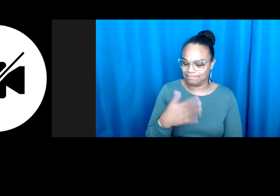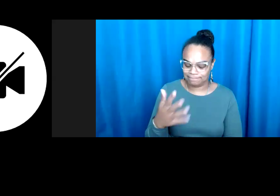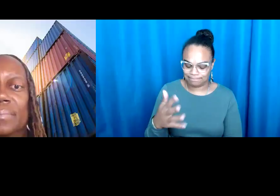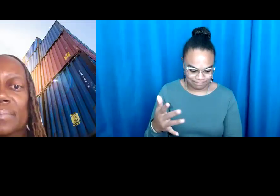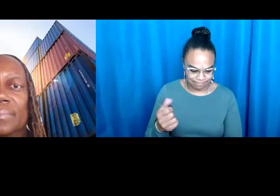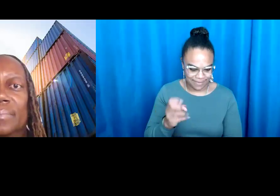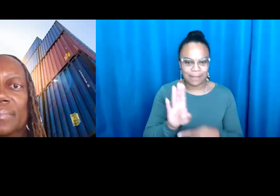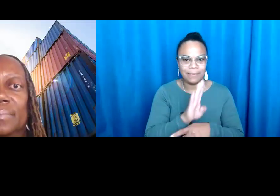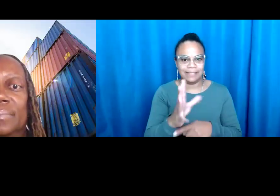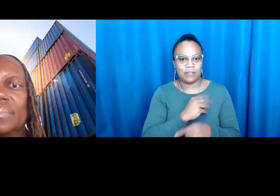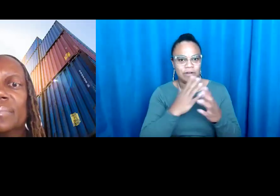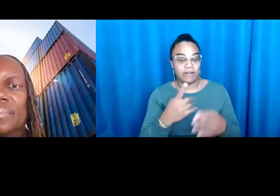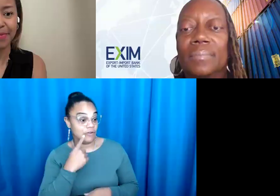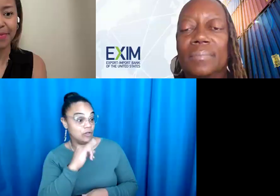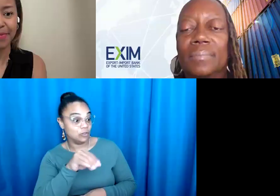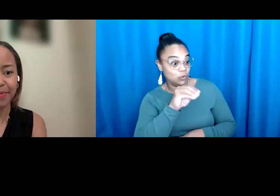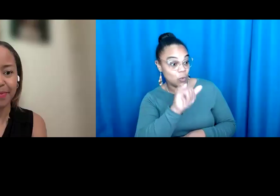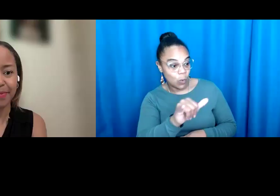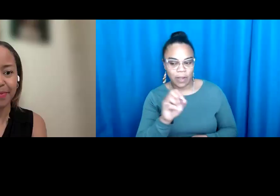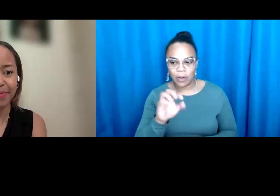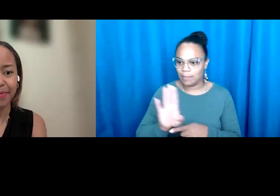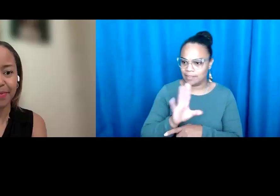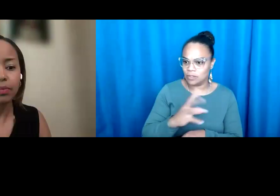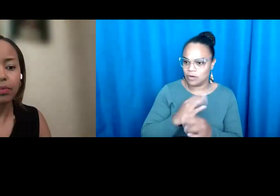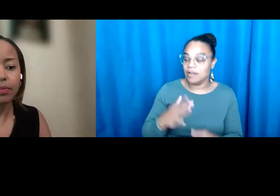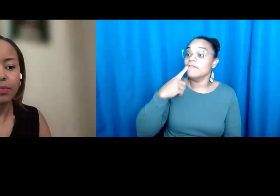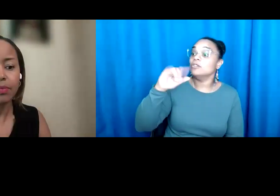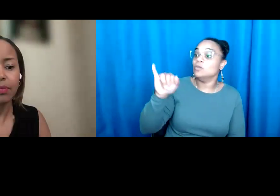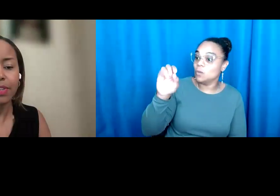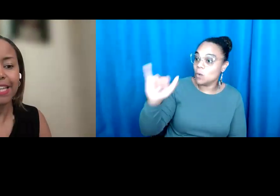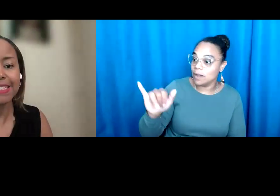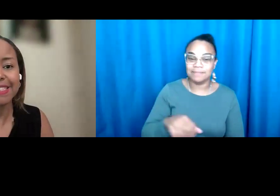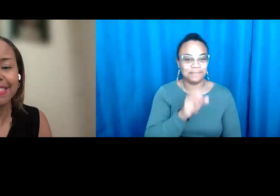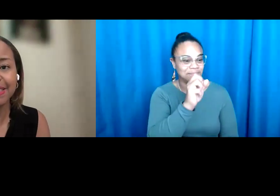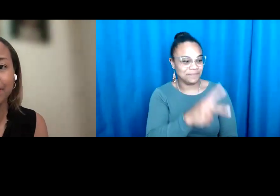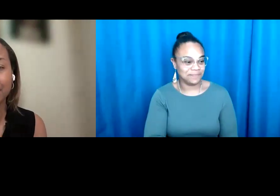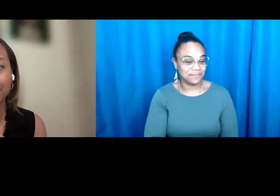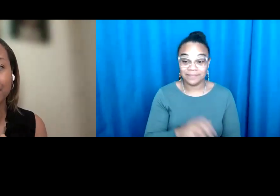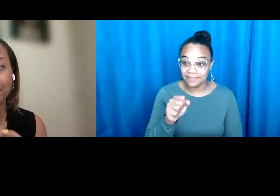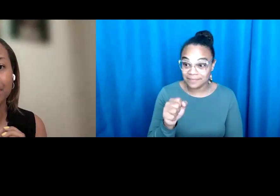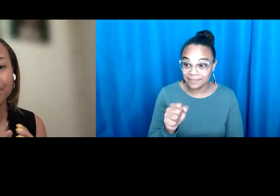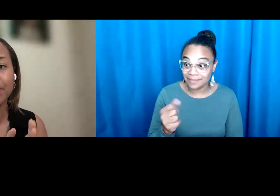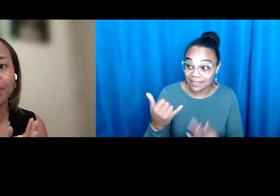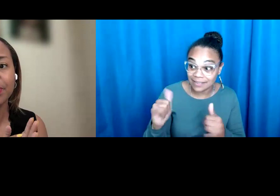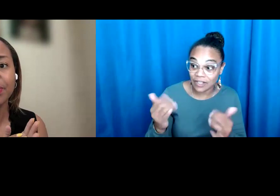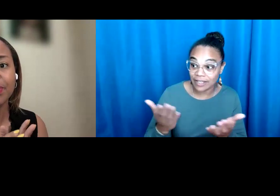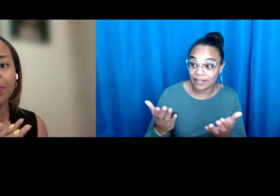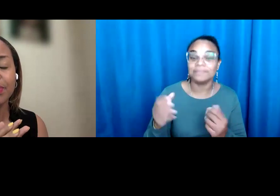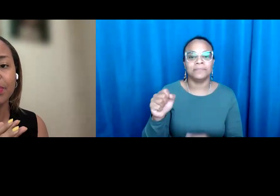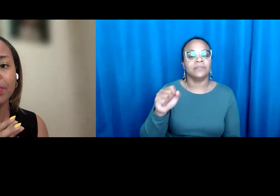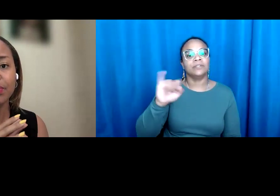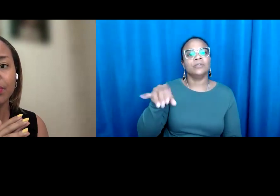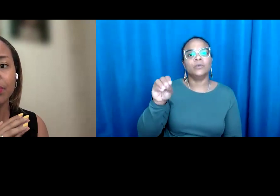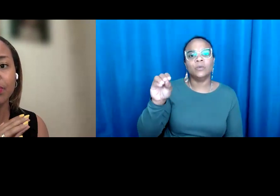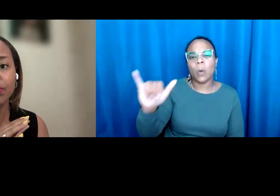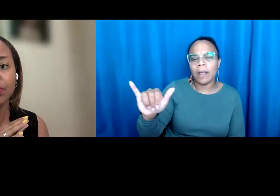the business owner. For Joy or for LaTaunya? For Joy. Absolutely. Yes. She's still on the line. Joy,